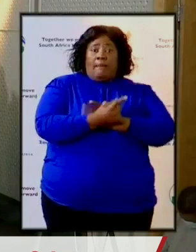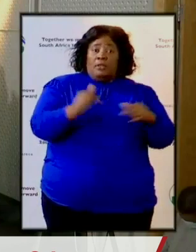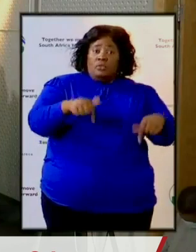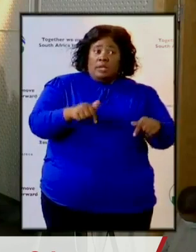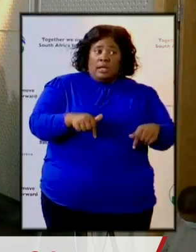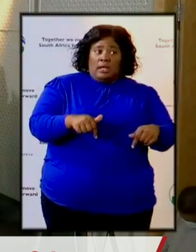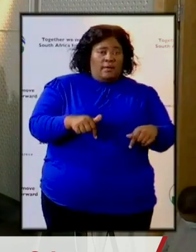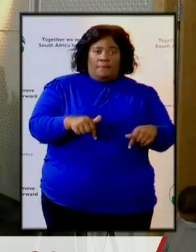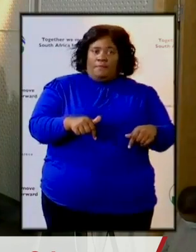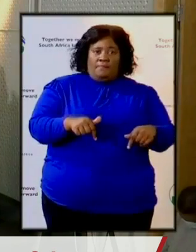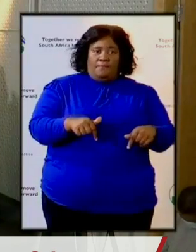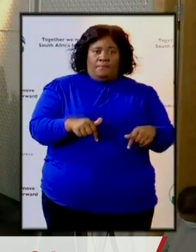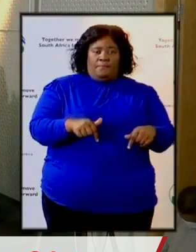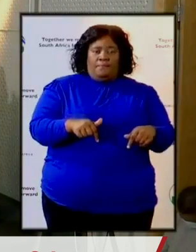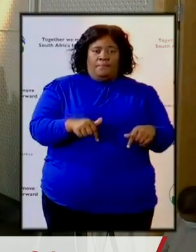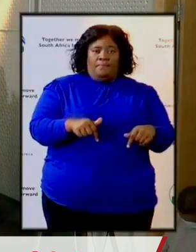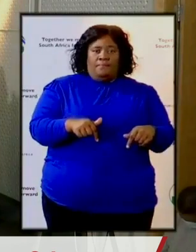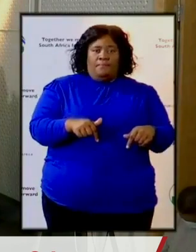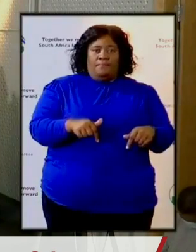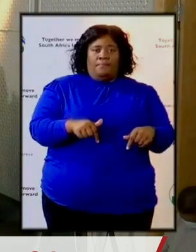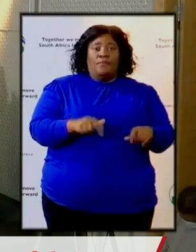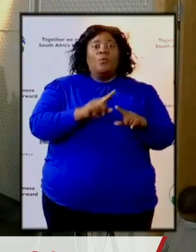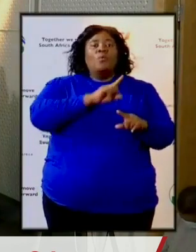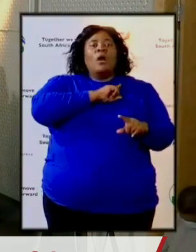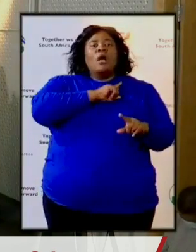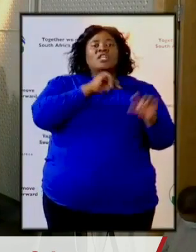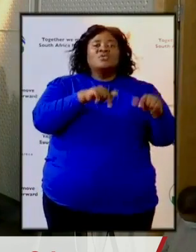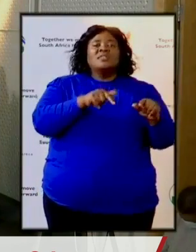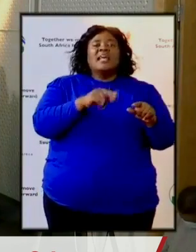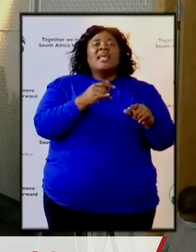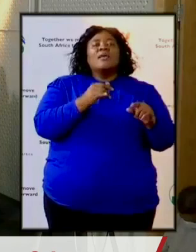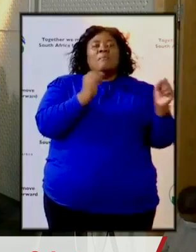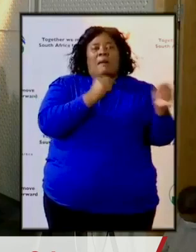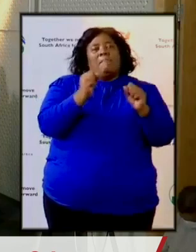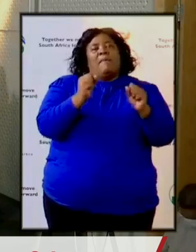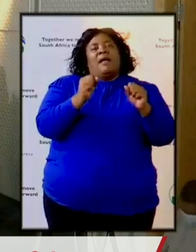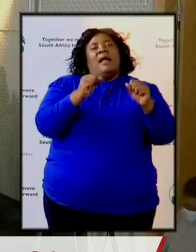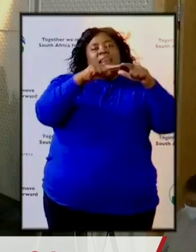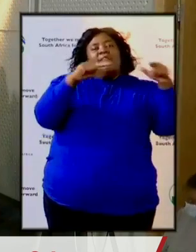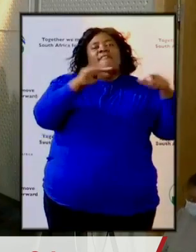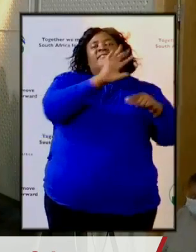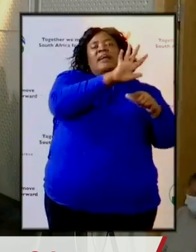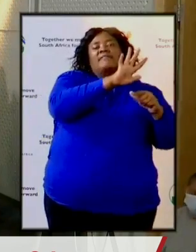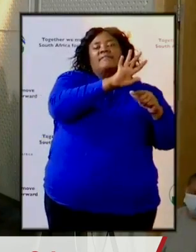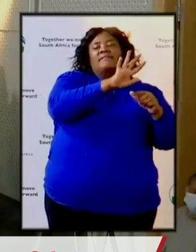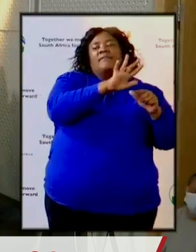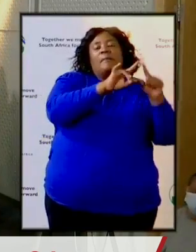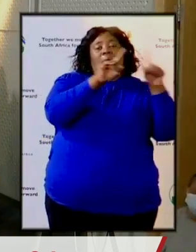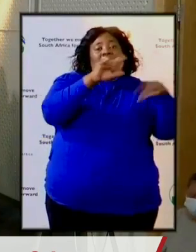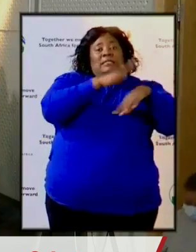still at level 5. But when level 4 starts, they can come back.